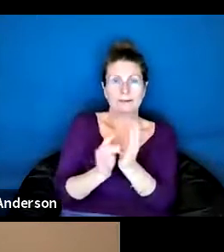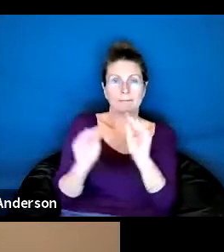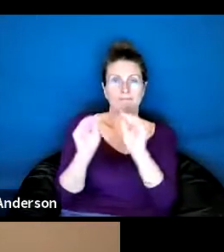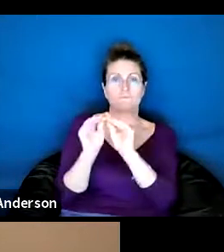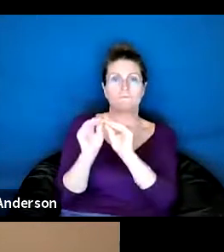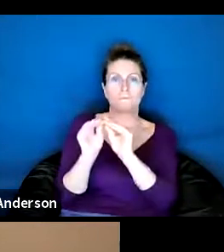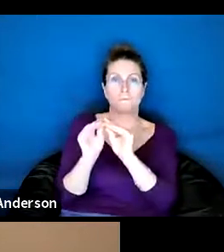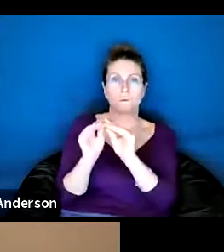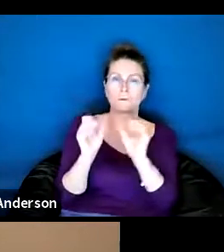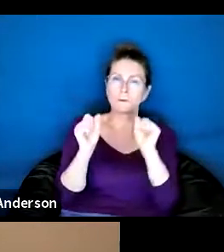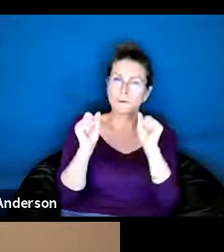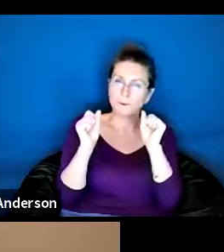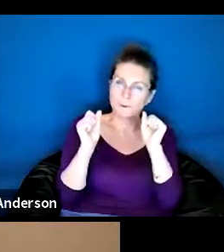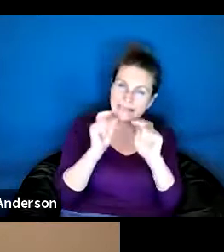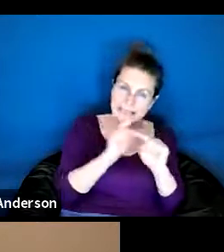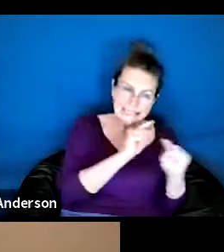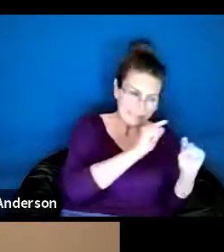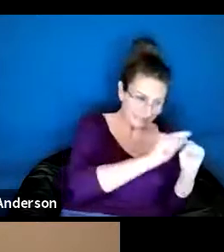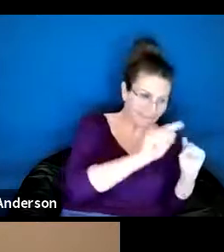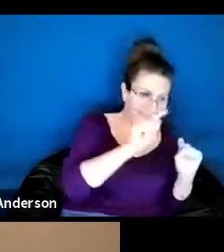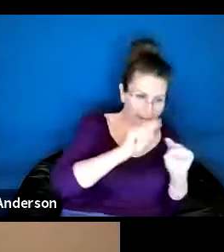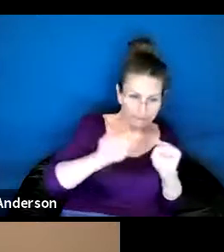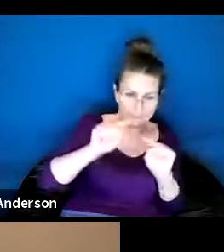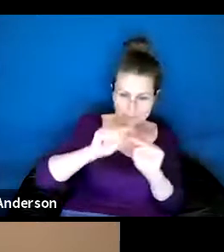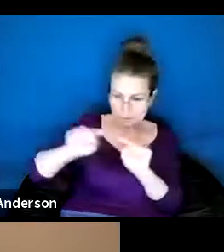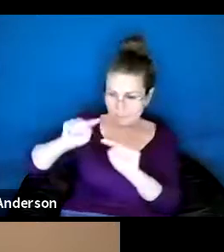of types of research that people don't always